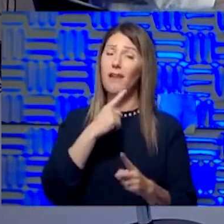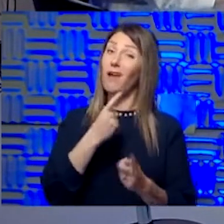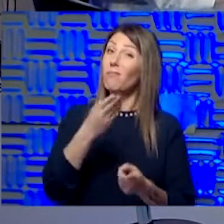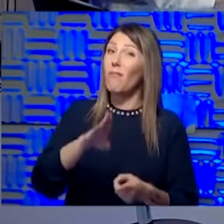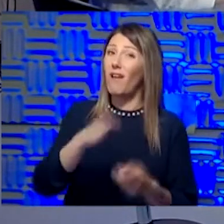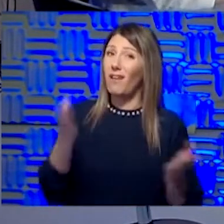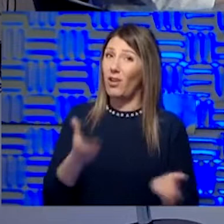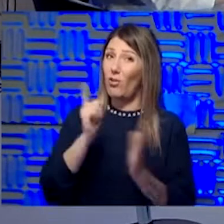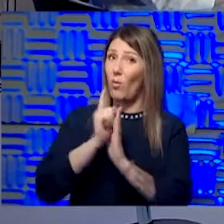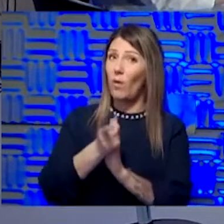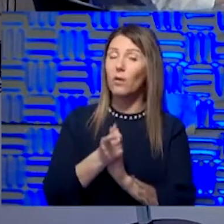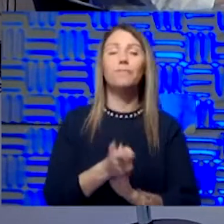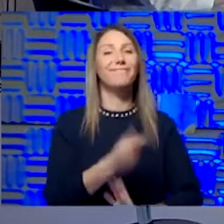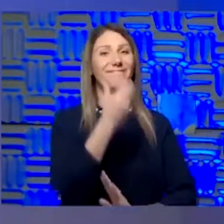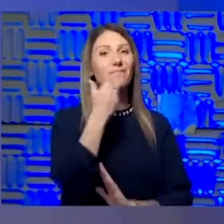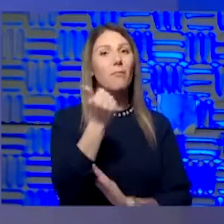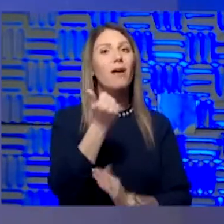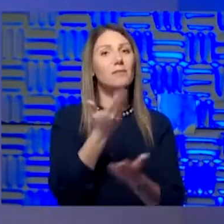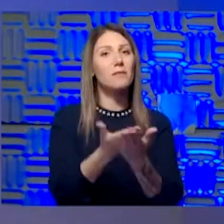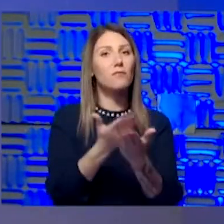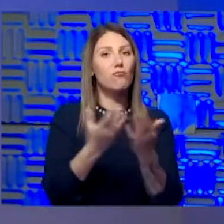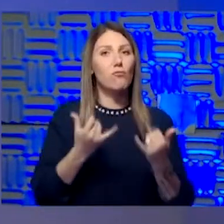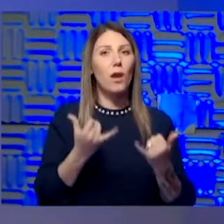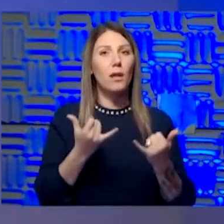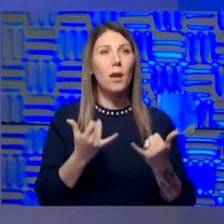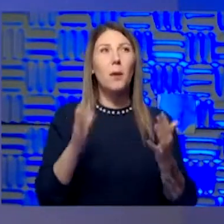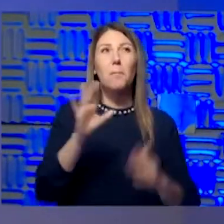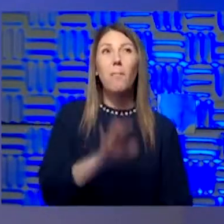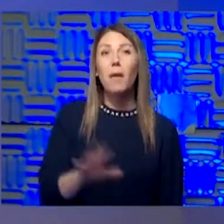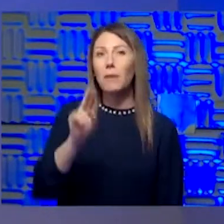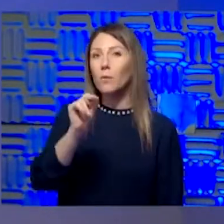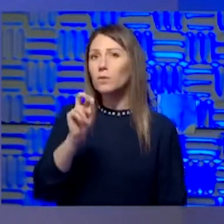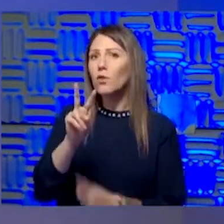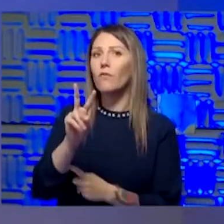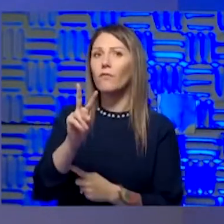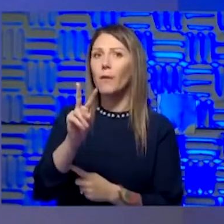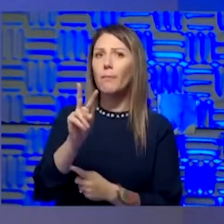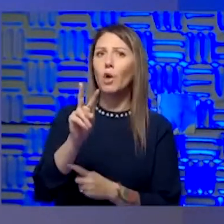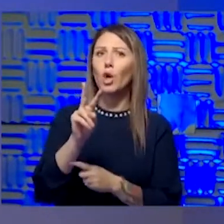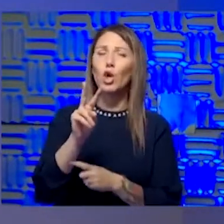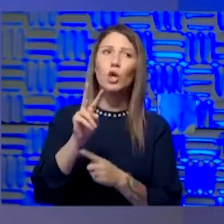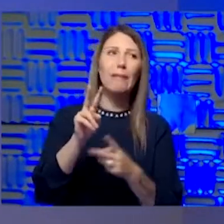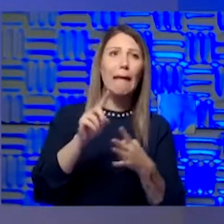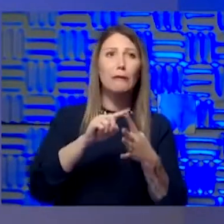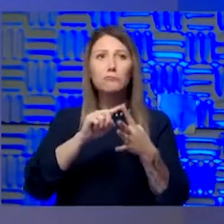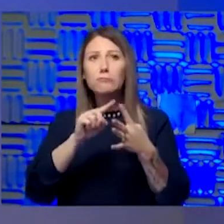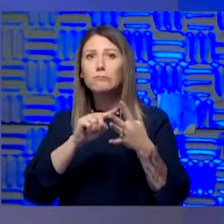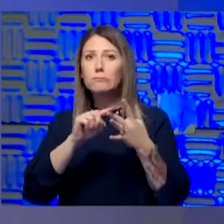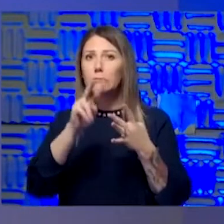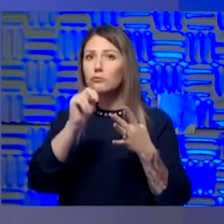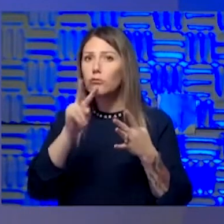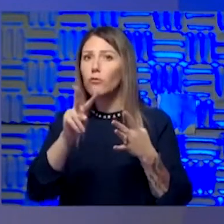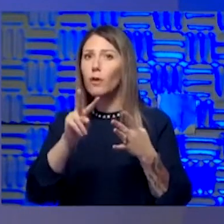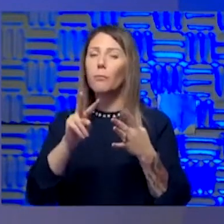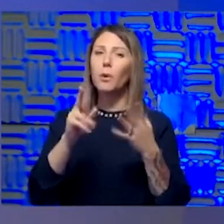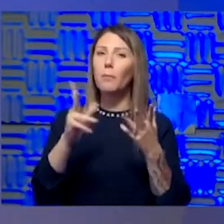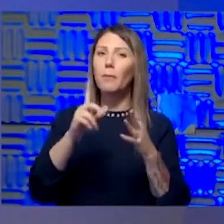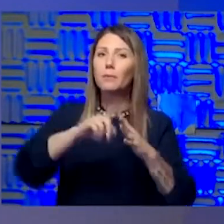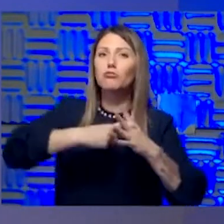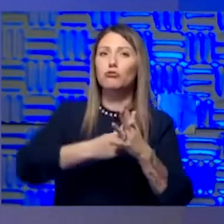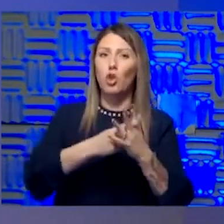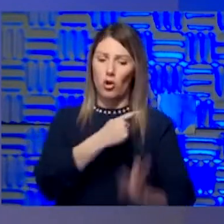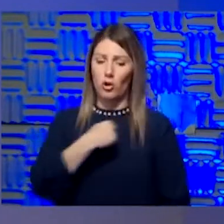and the best evidence they have right now is that maybe in November early is when it initially started in China. So